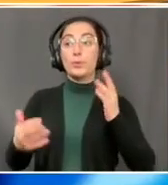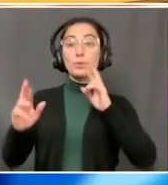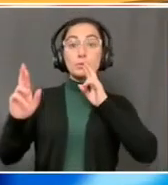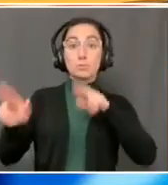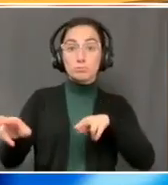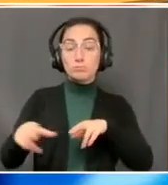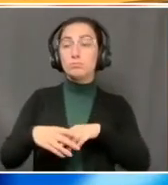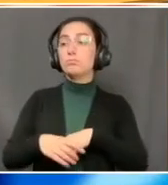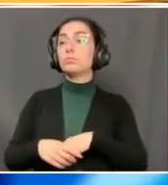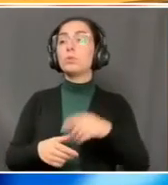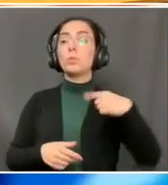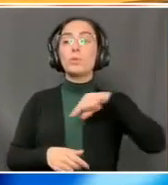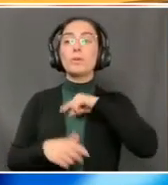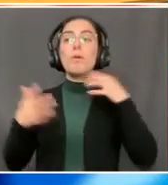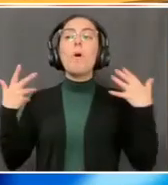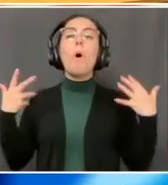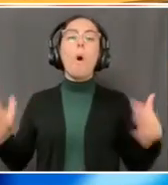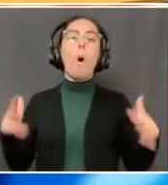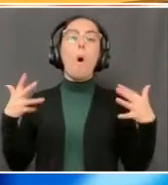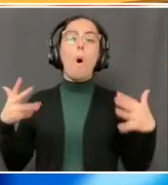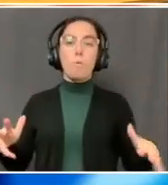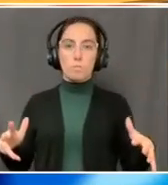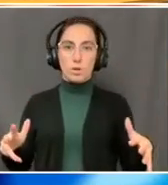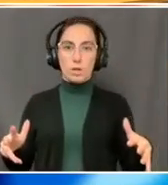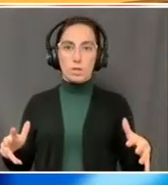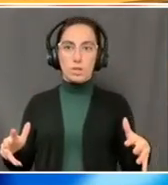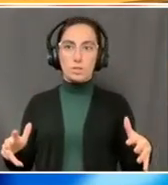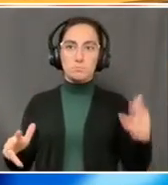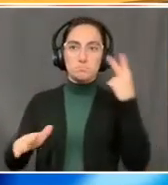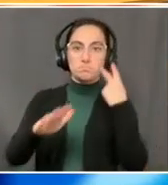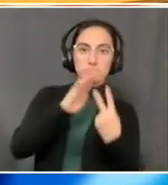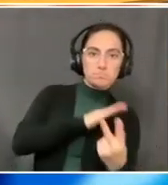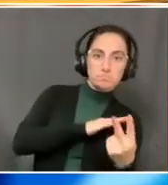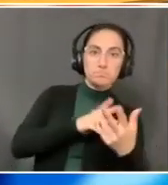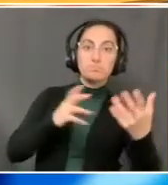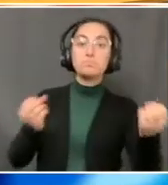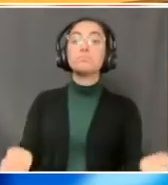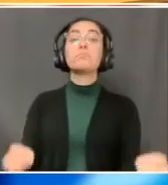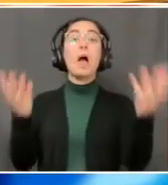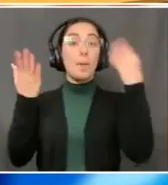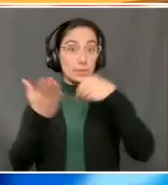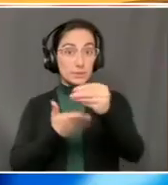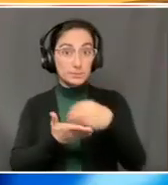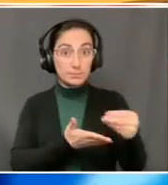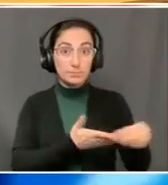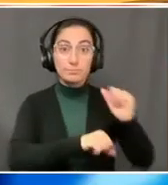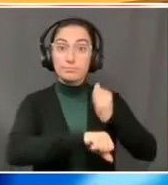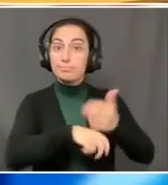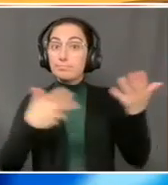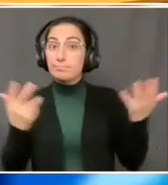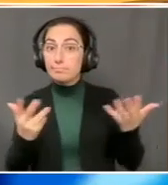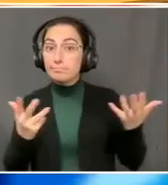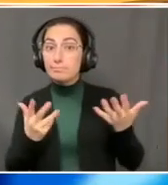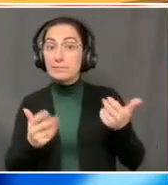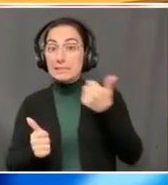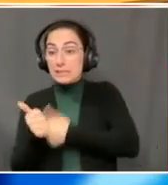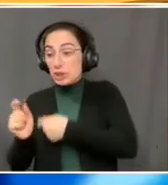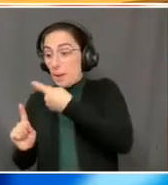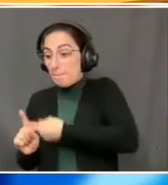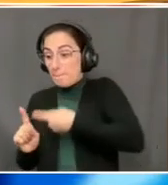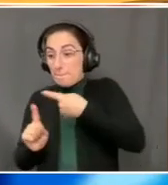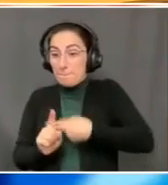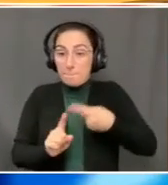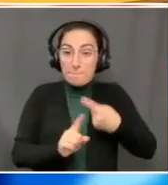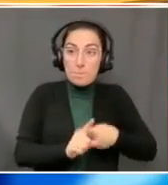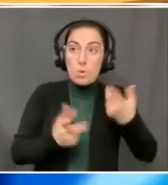we're already projecting how much is going to get spent based on the months of expenditures that we already